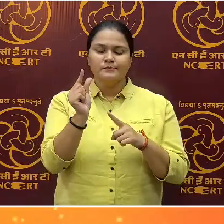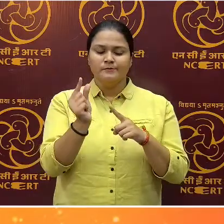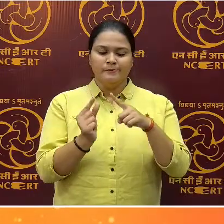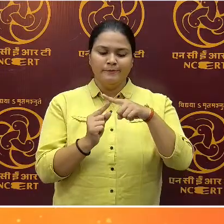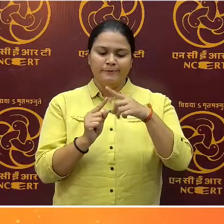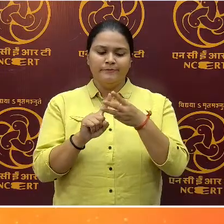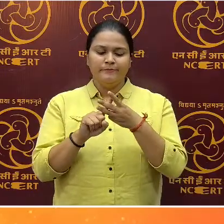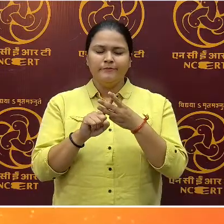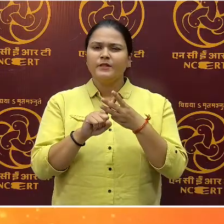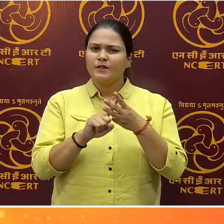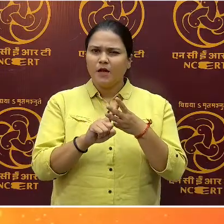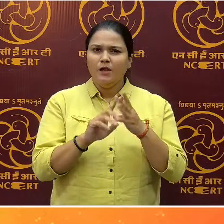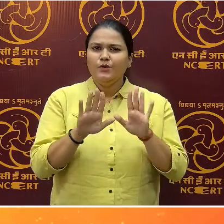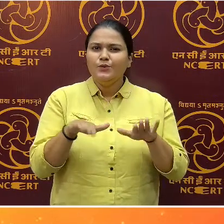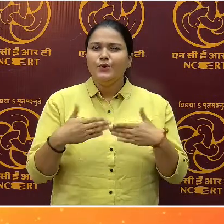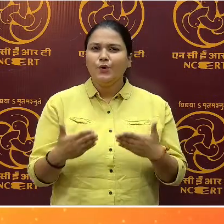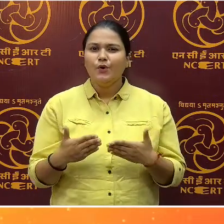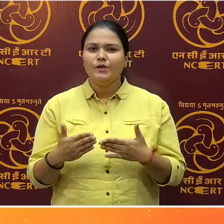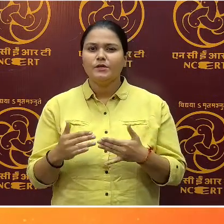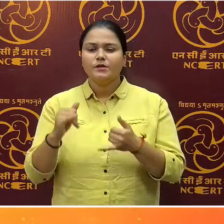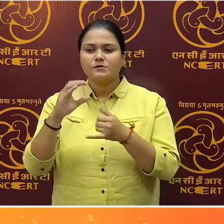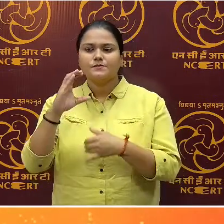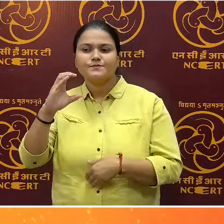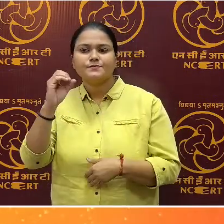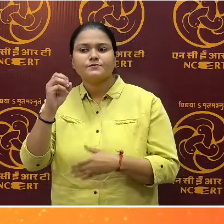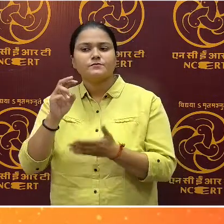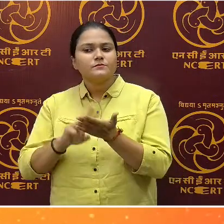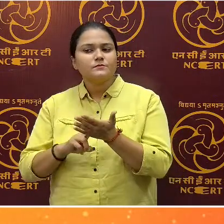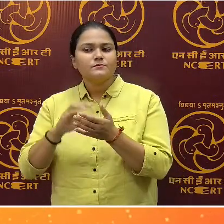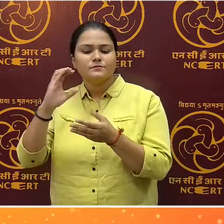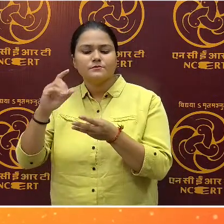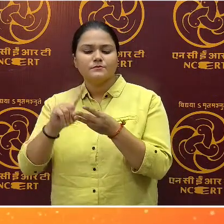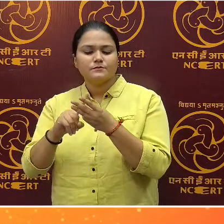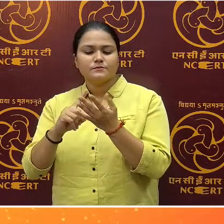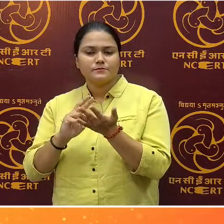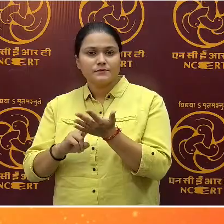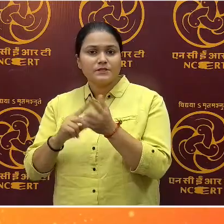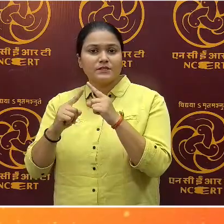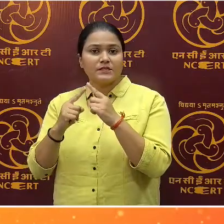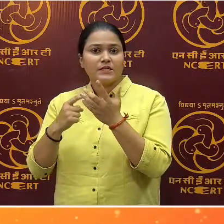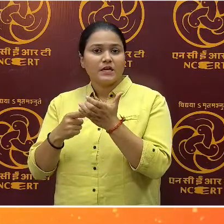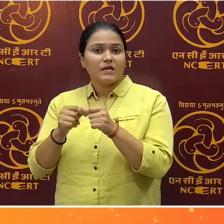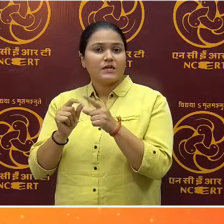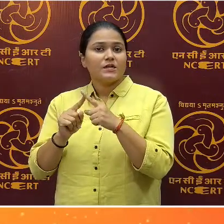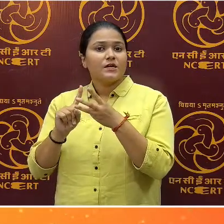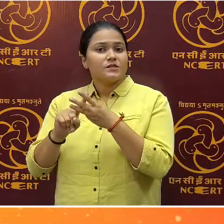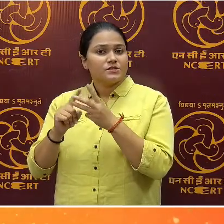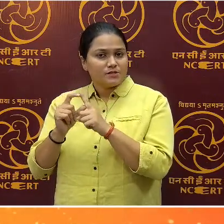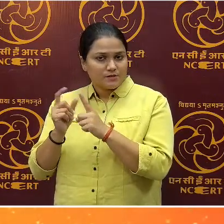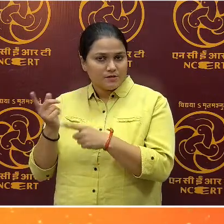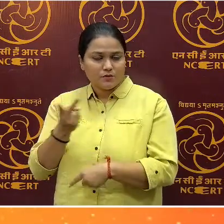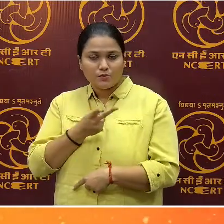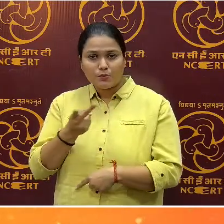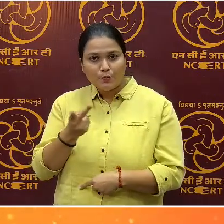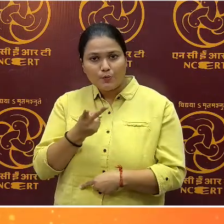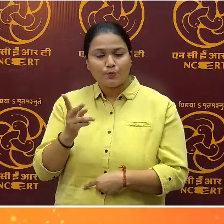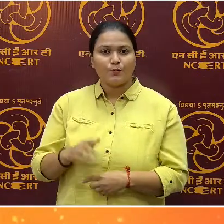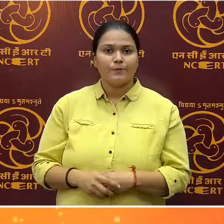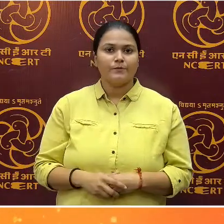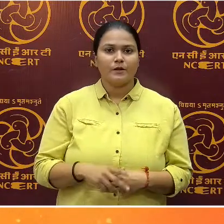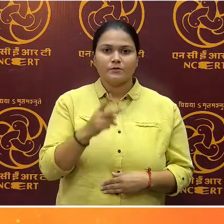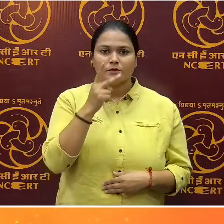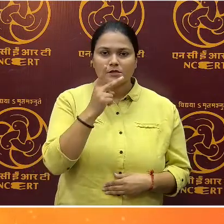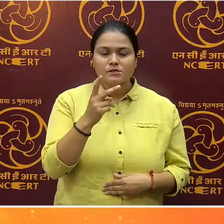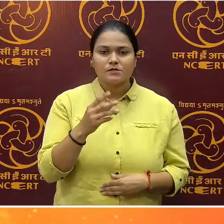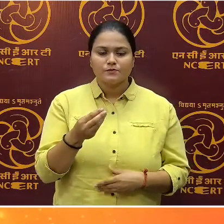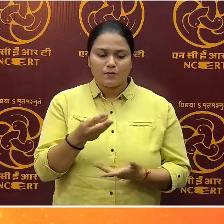that completely depends on what? How much amount of solute is added. Now we have these crystals over